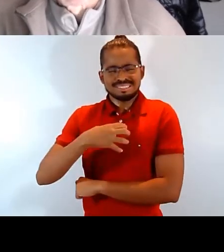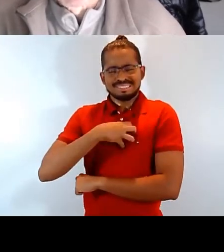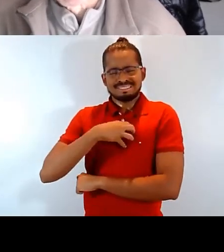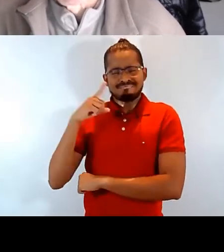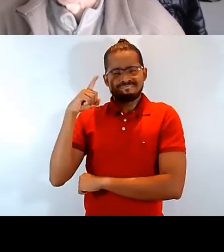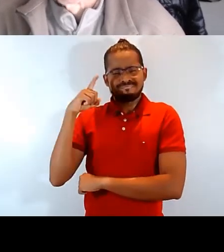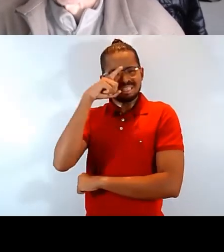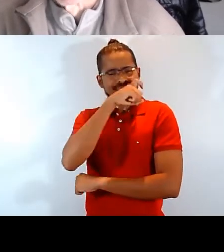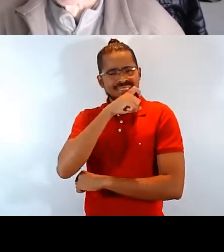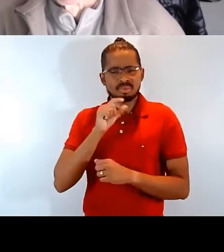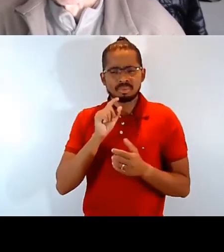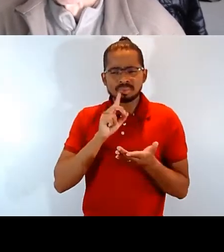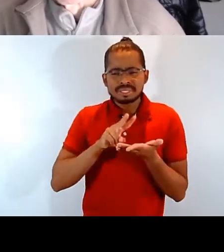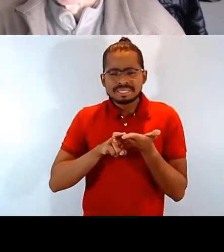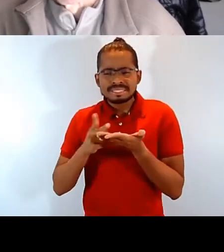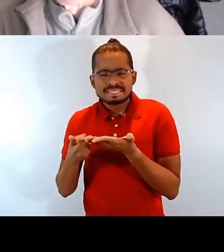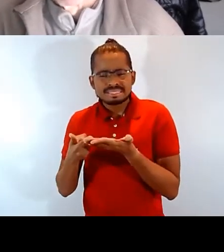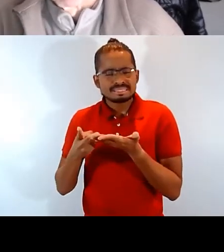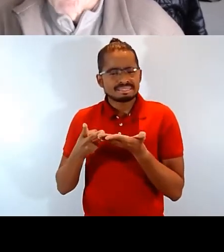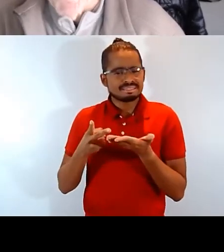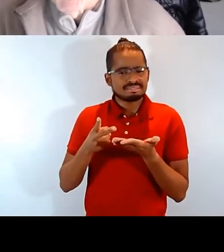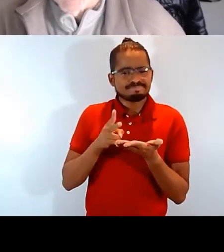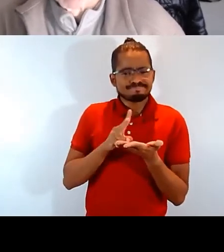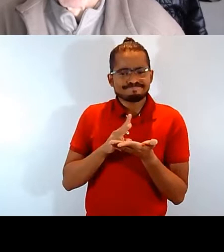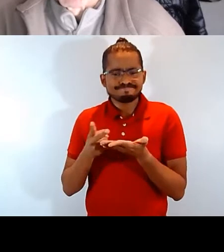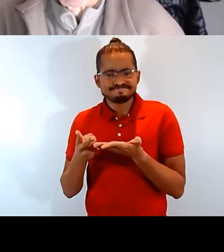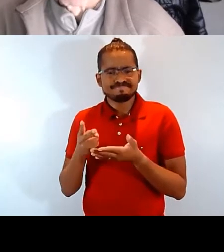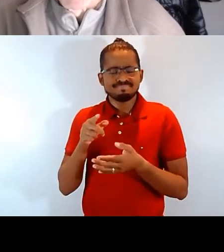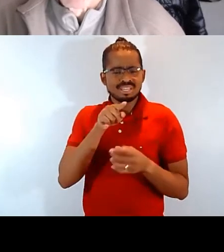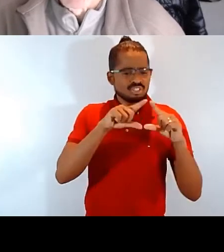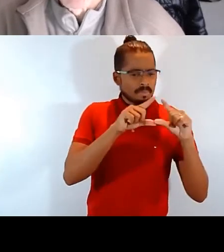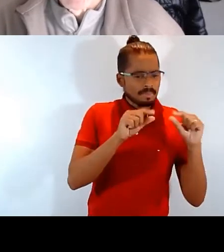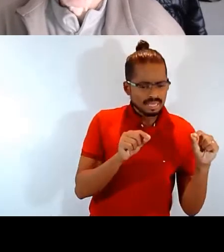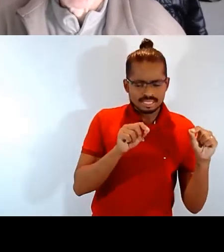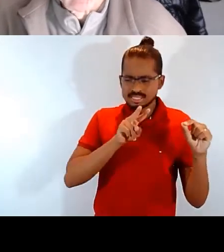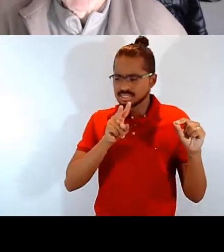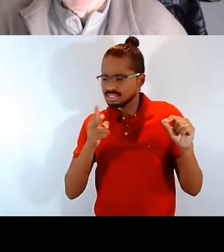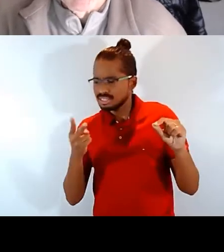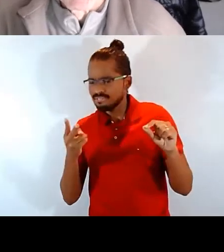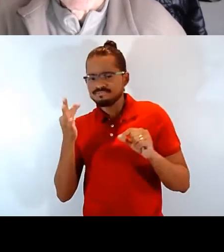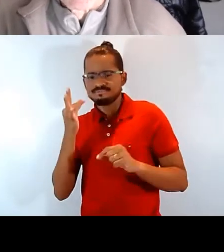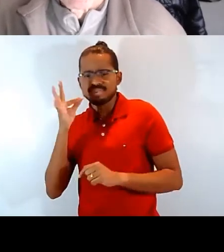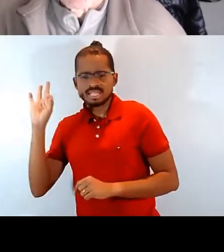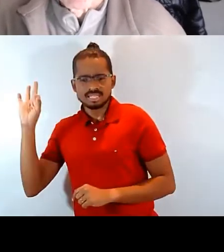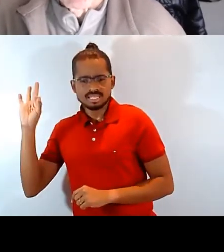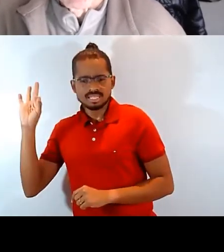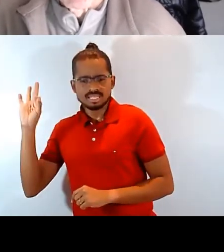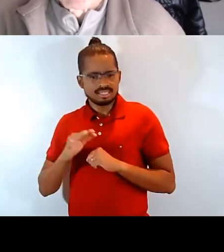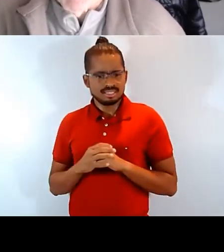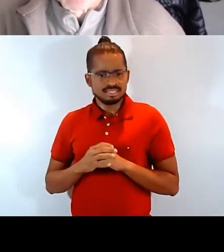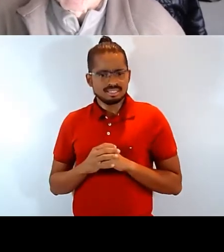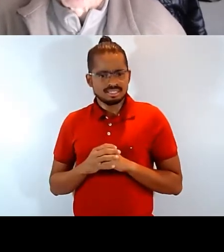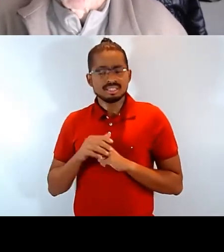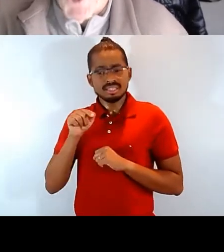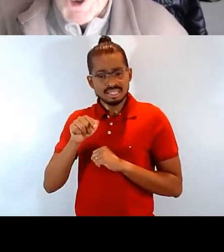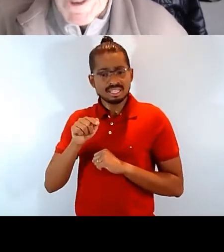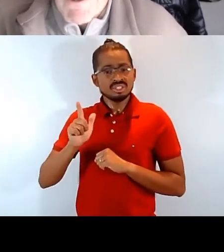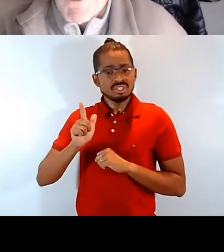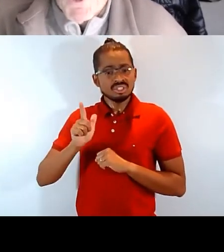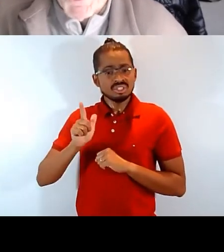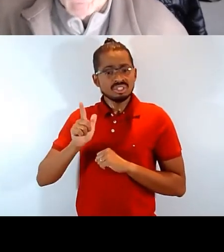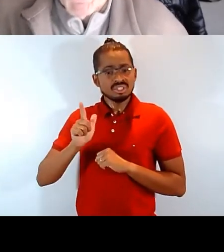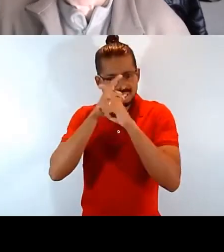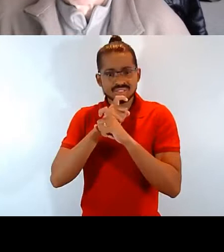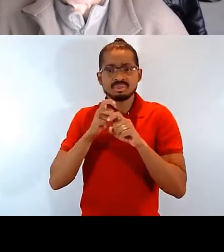when translating from Japanese into French, including Japanese logic.